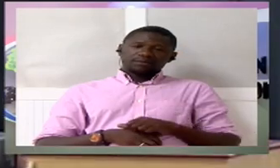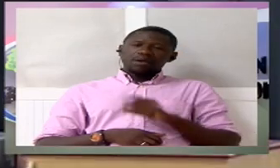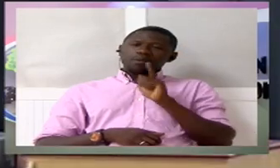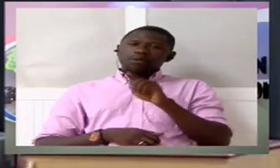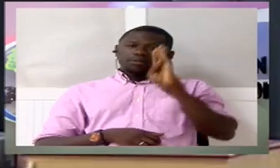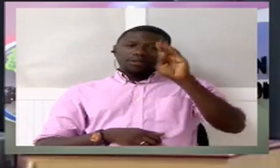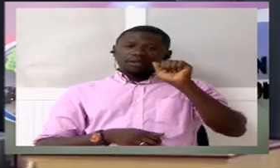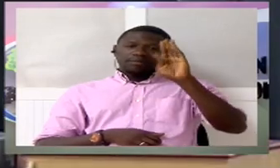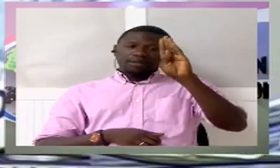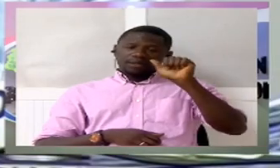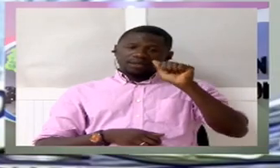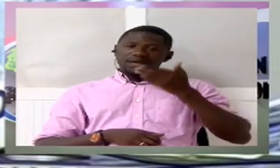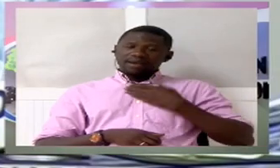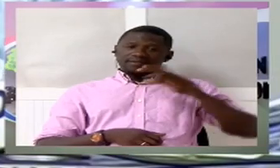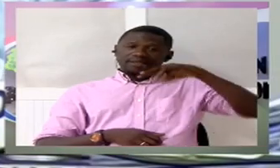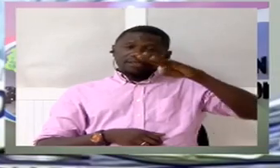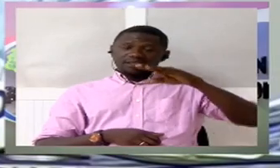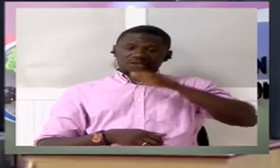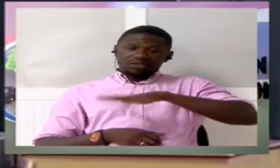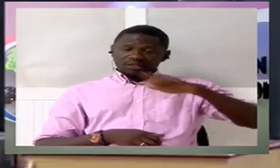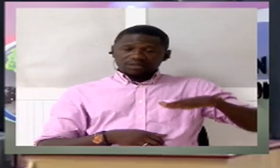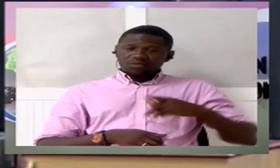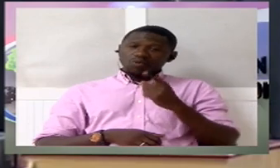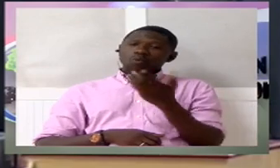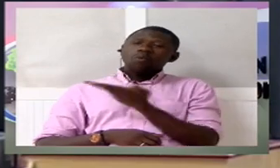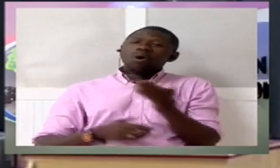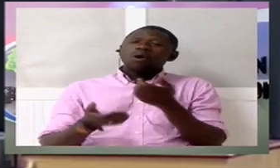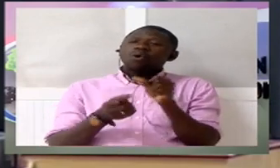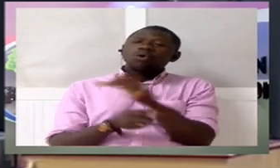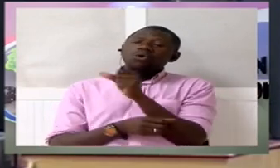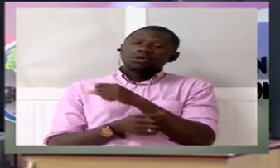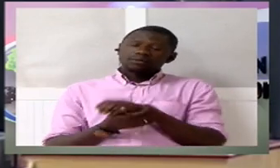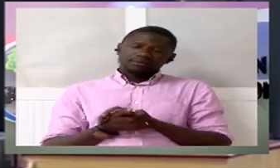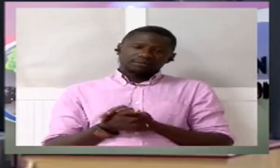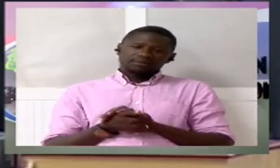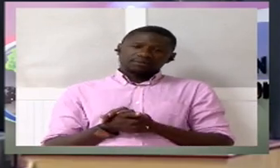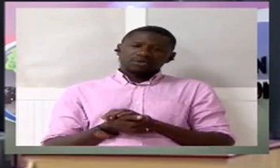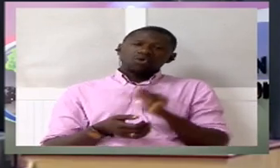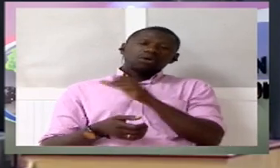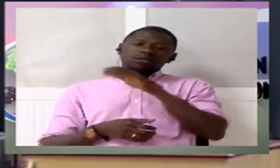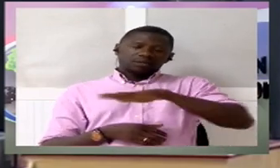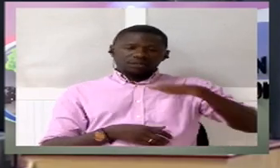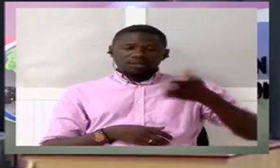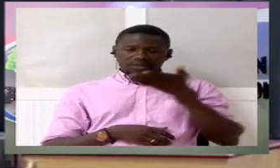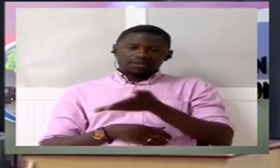soro. Where were the other children? Dinkotengol be janne. The other children are here.